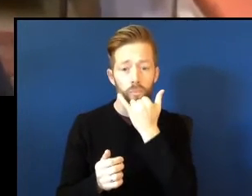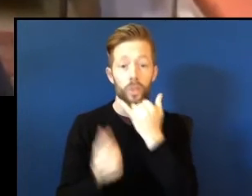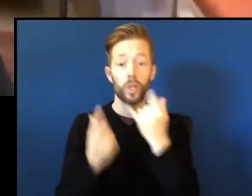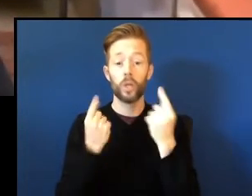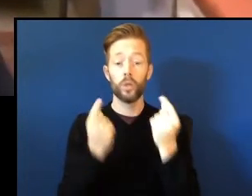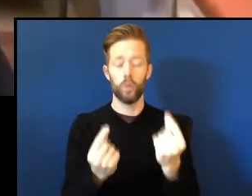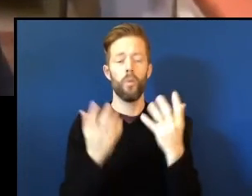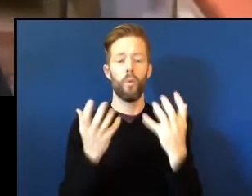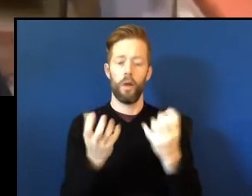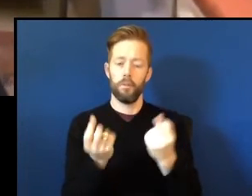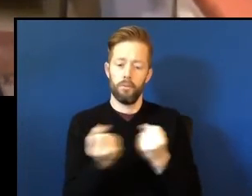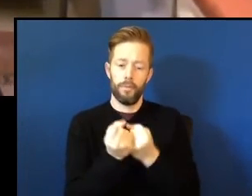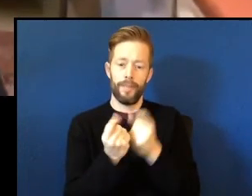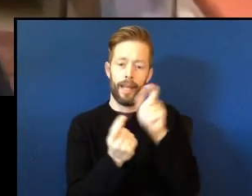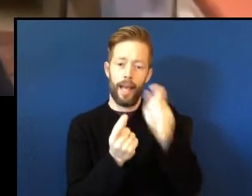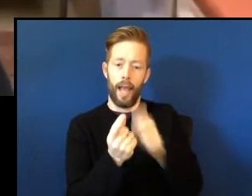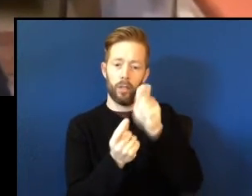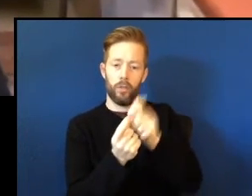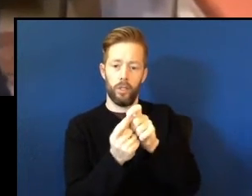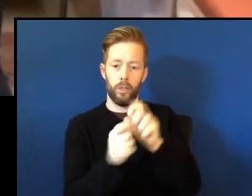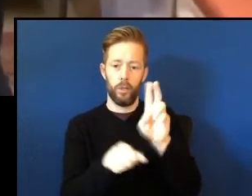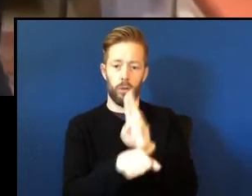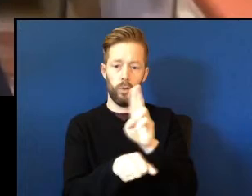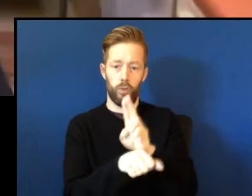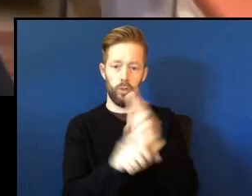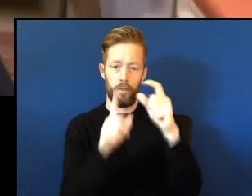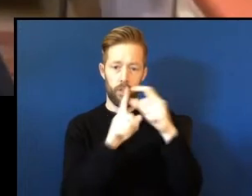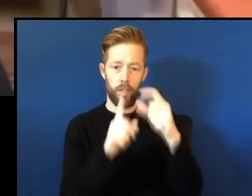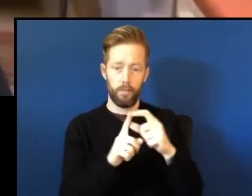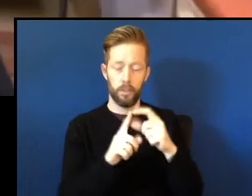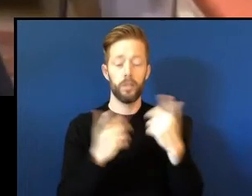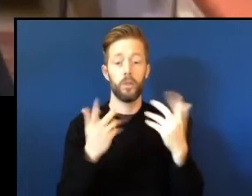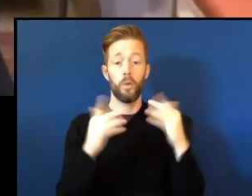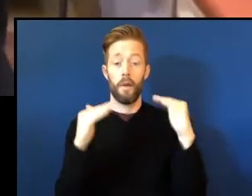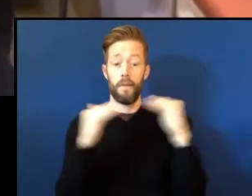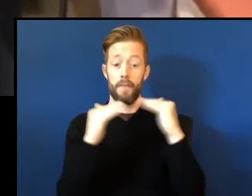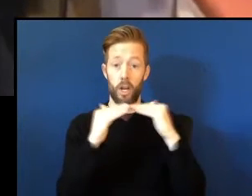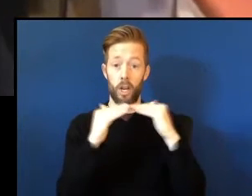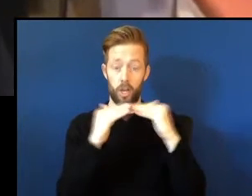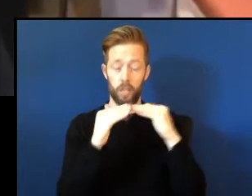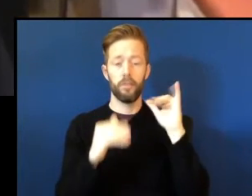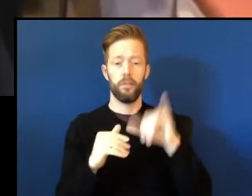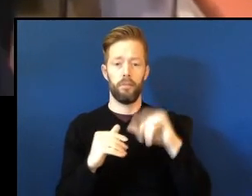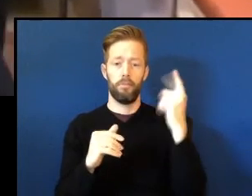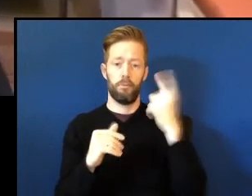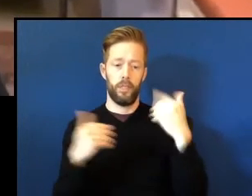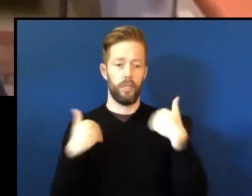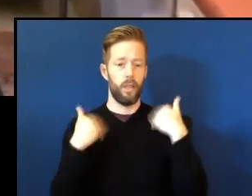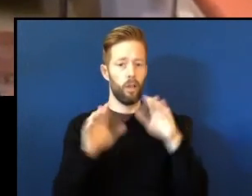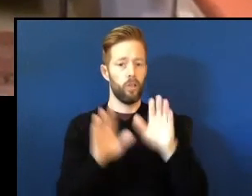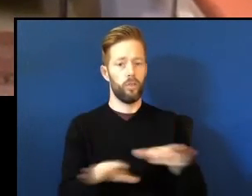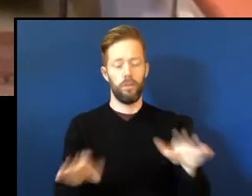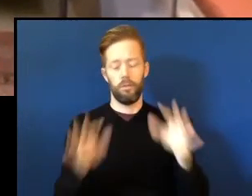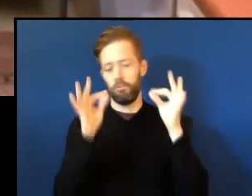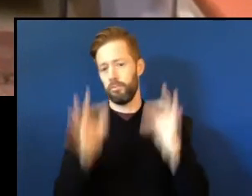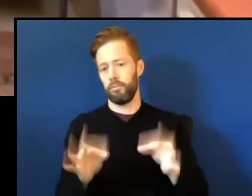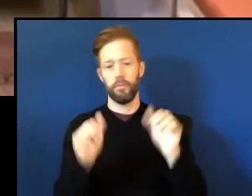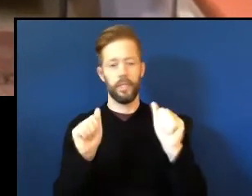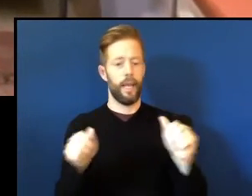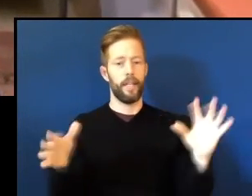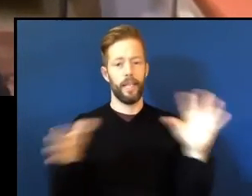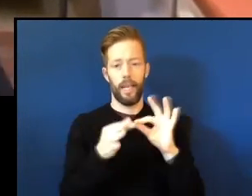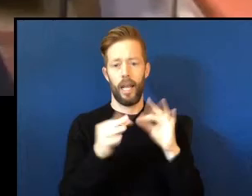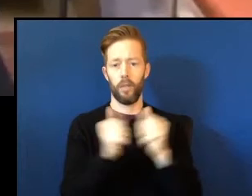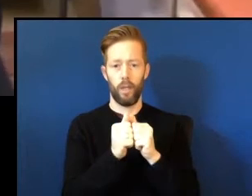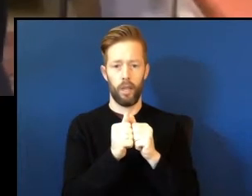is support accurate use of terms. And so fairness is something that young children absolutely can connect with,